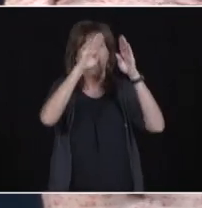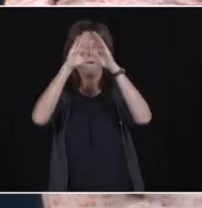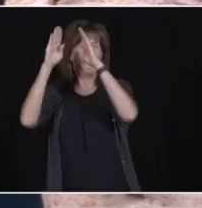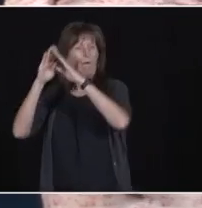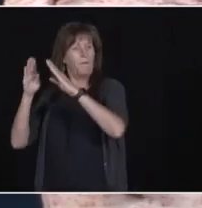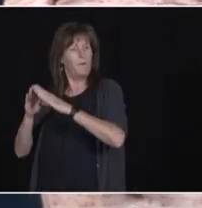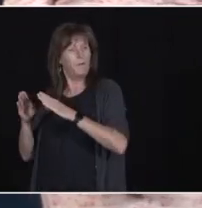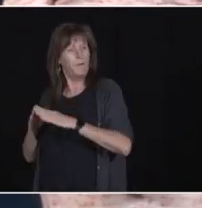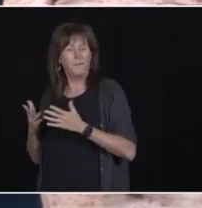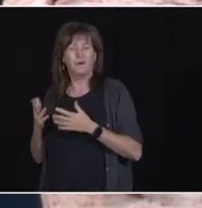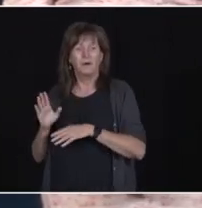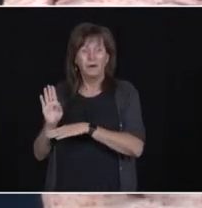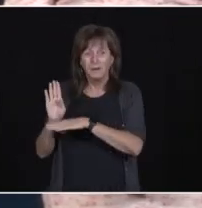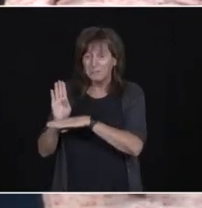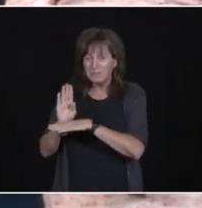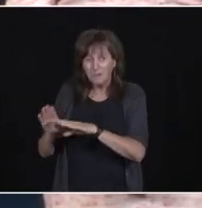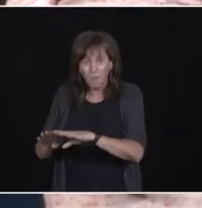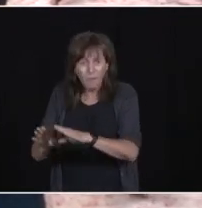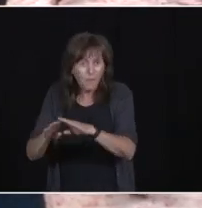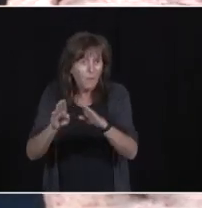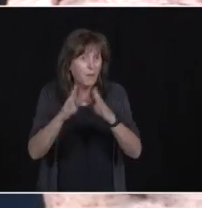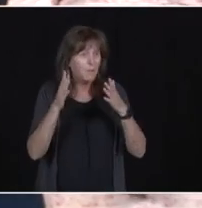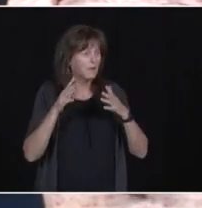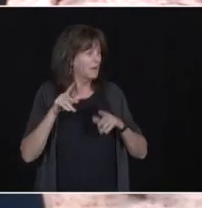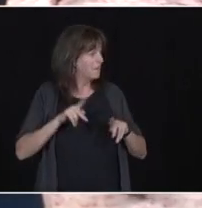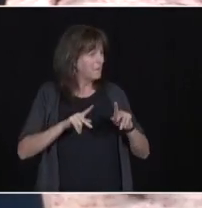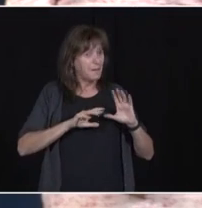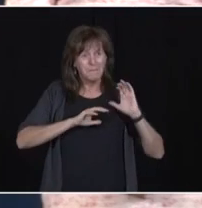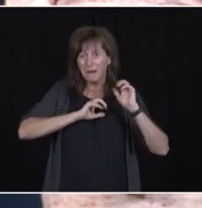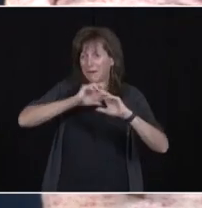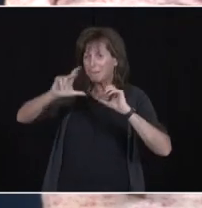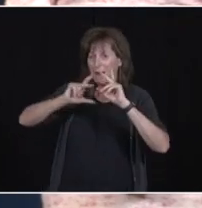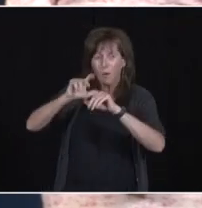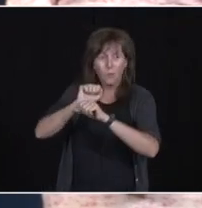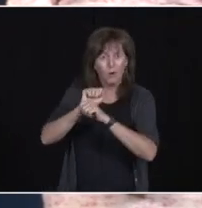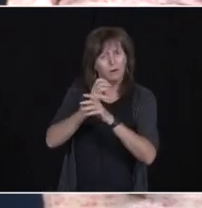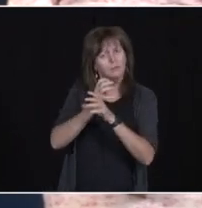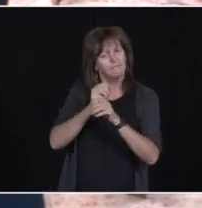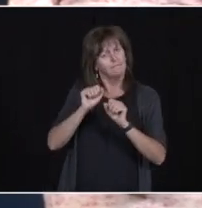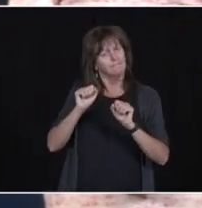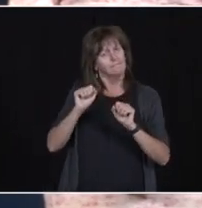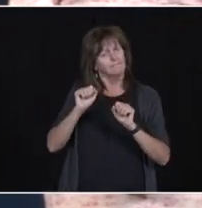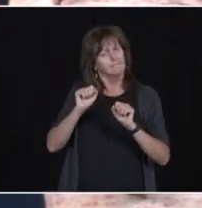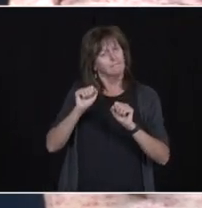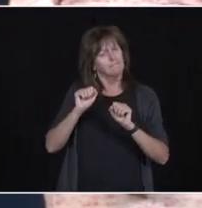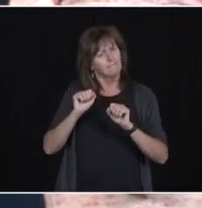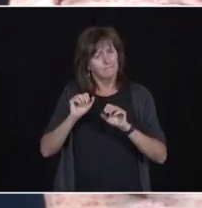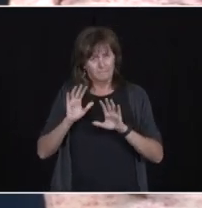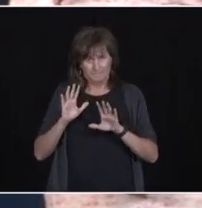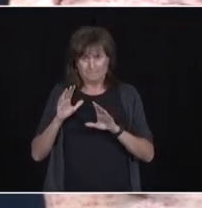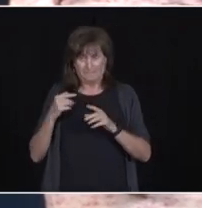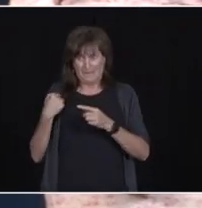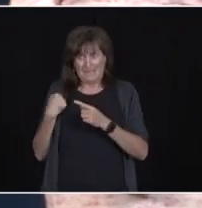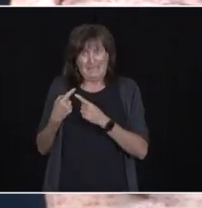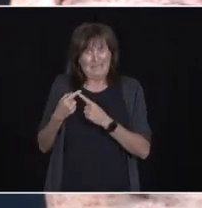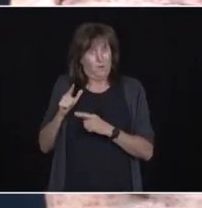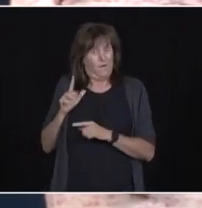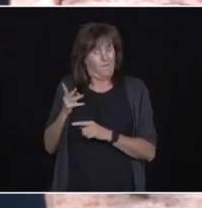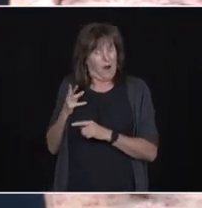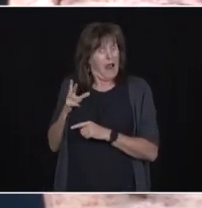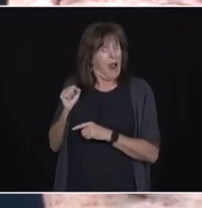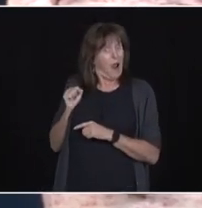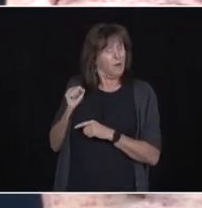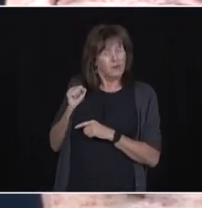work. In the last 24 hours, the vast majority of the public health units are reporting 5 or